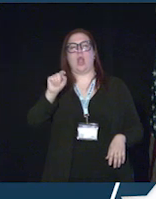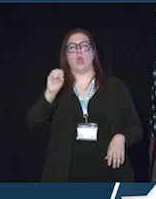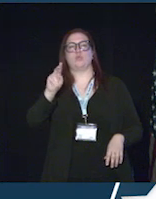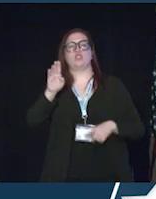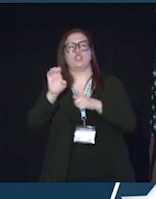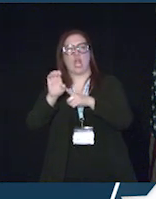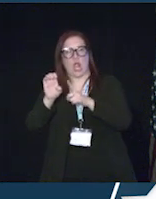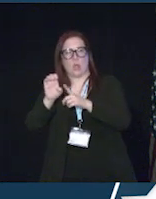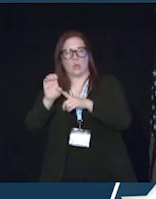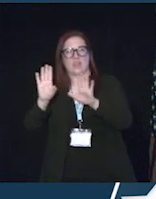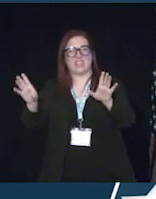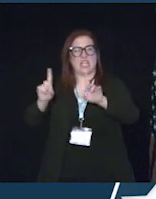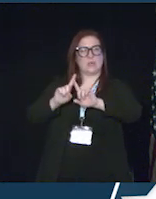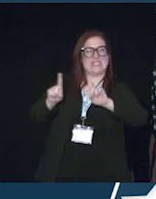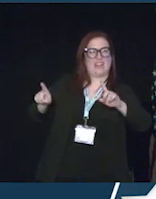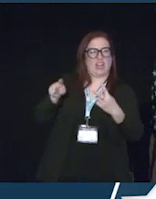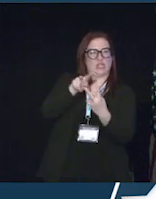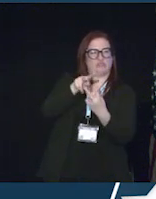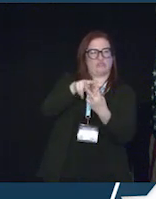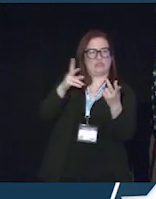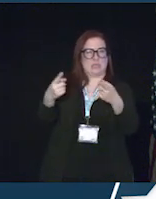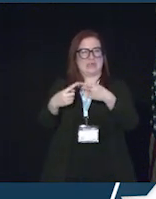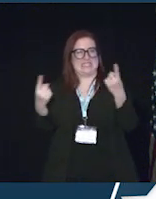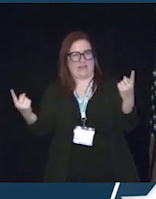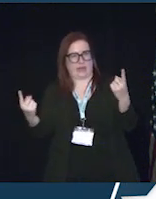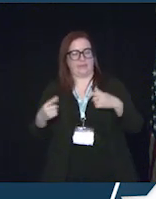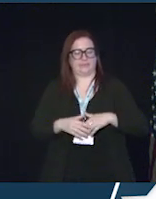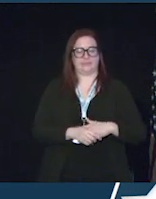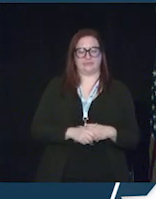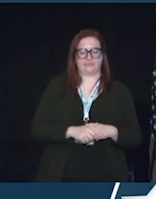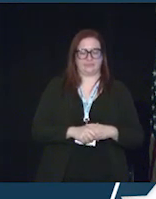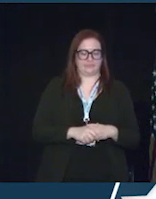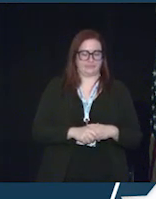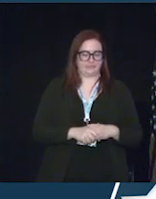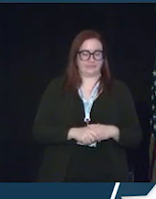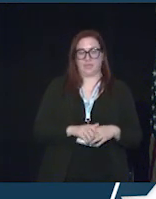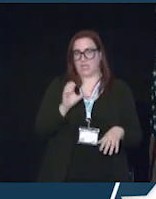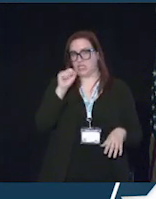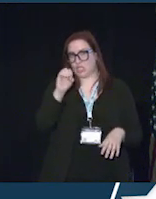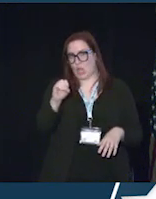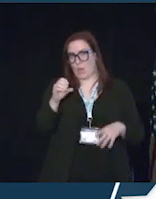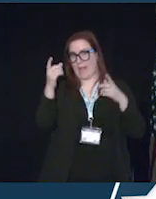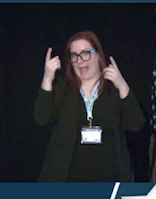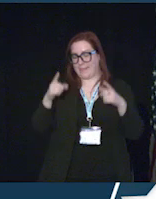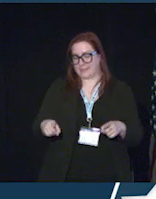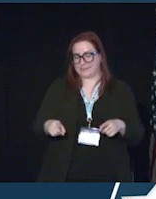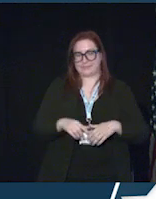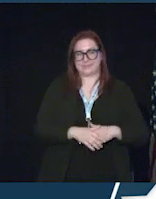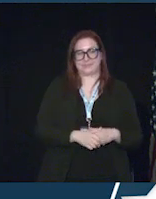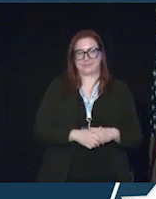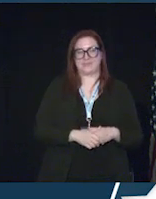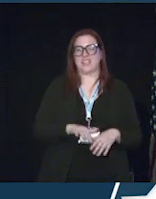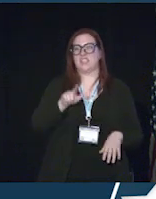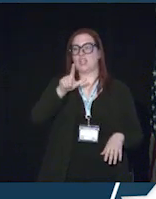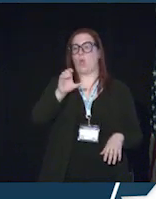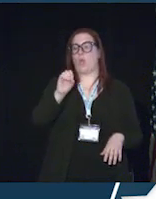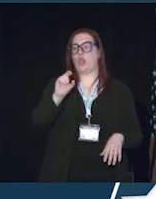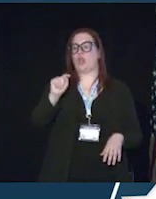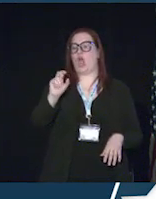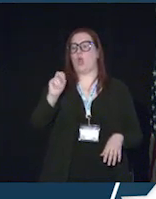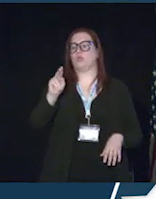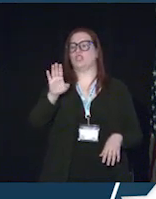to acid reflux in my stomach. So low tone reacts